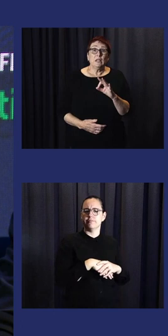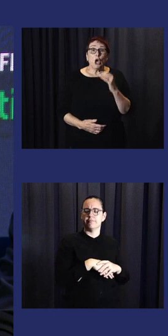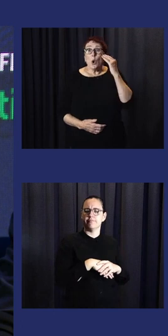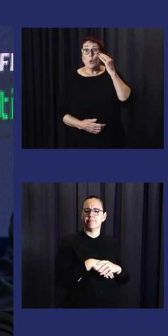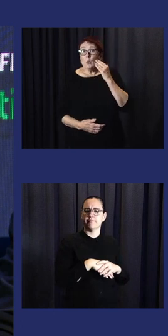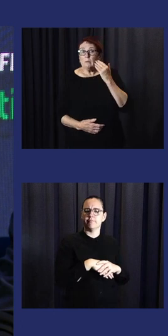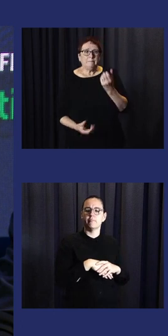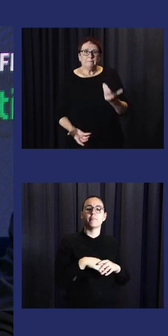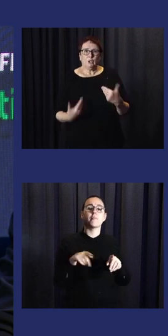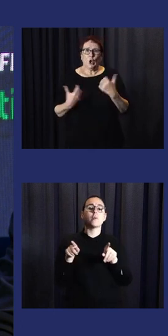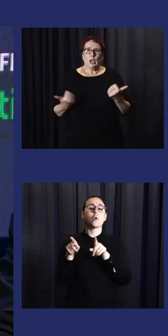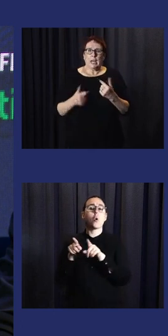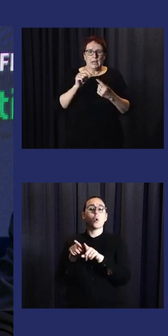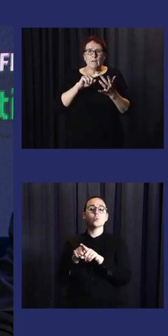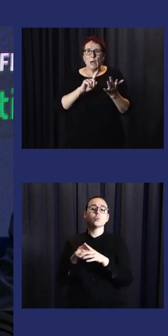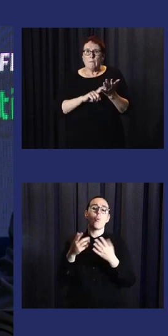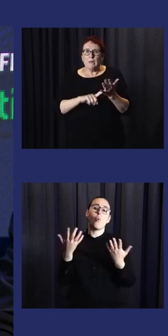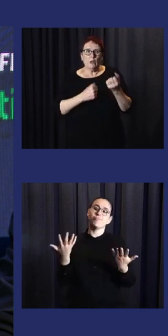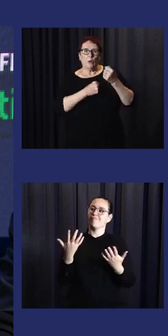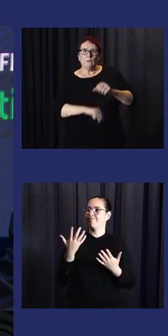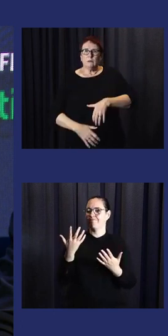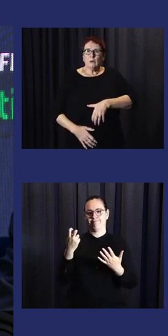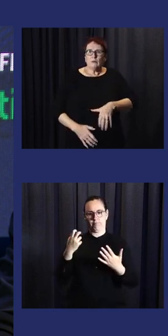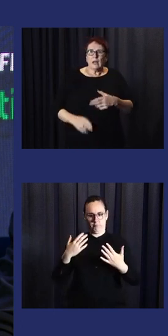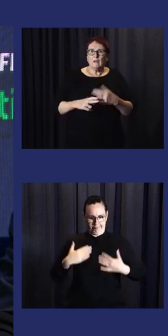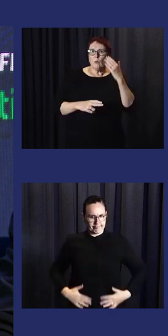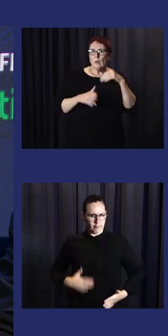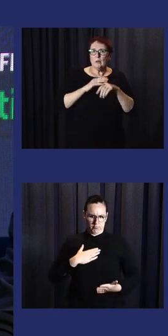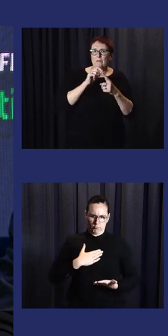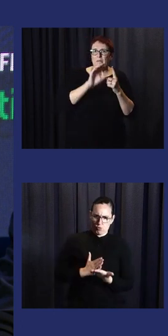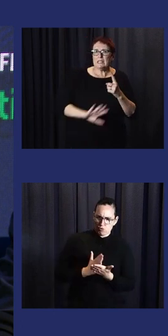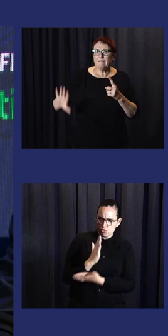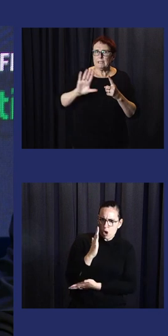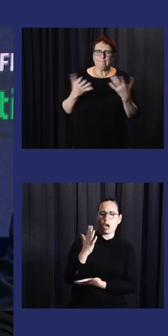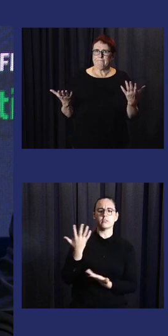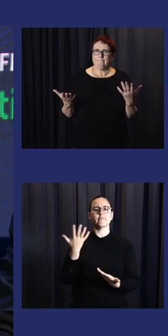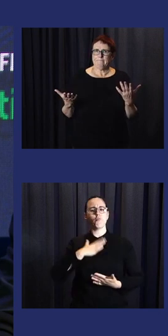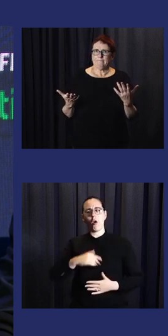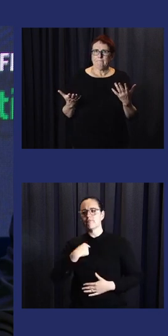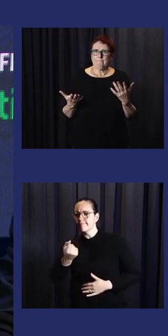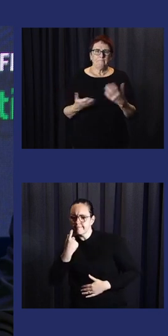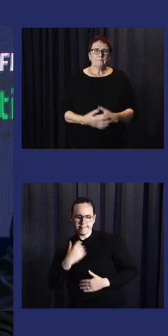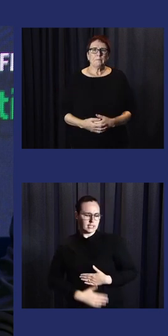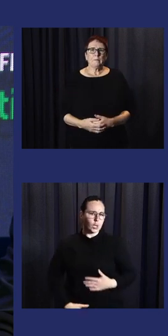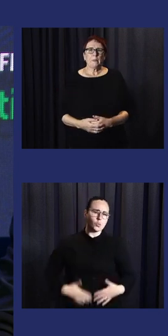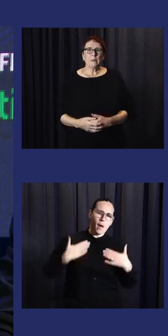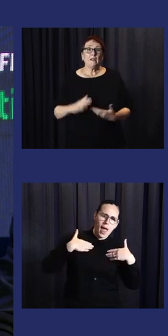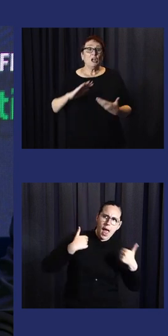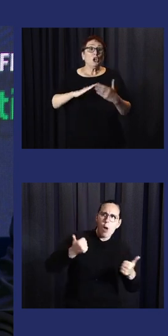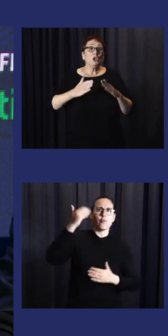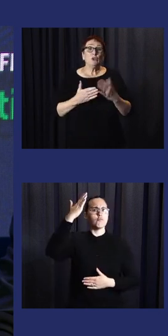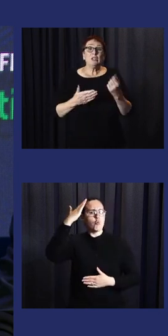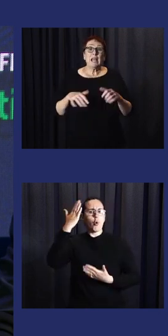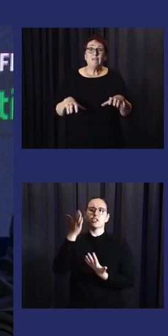and sexual and reproductive health and rights needs of women in the Pacific, for instance. And of course, any time that a community is under stress and